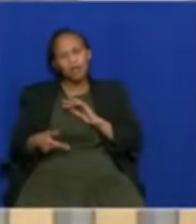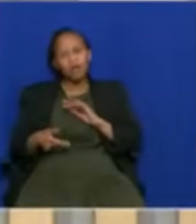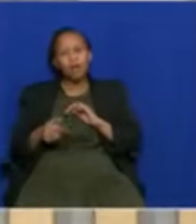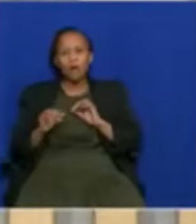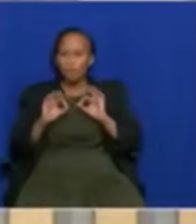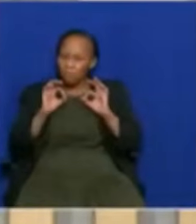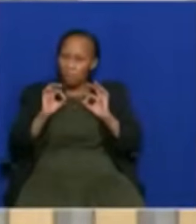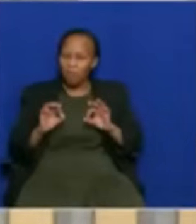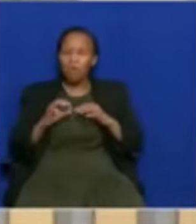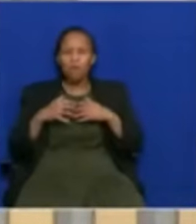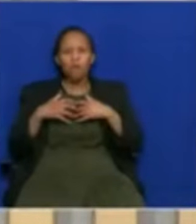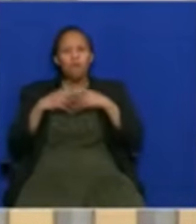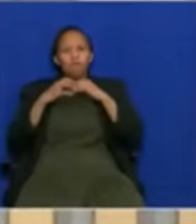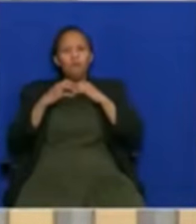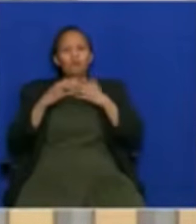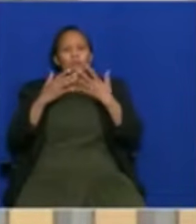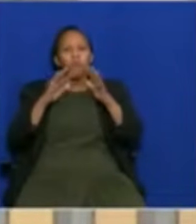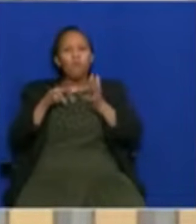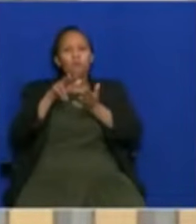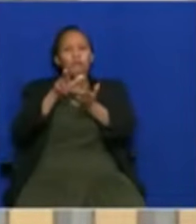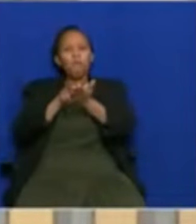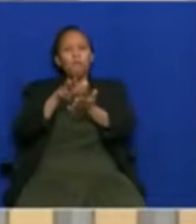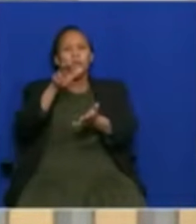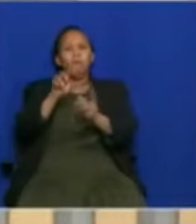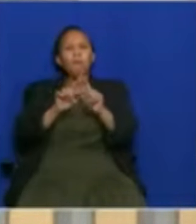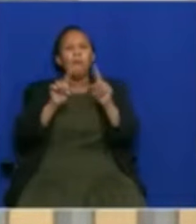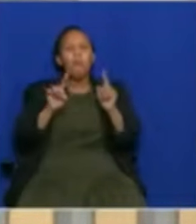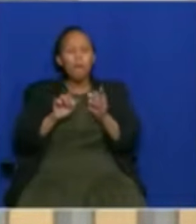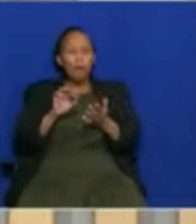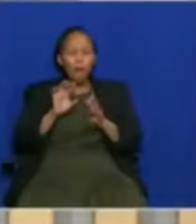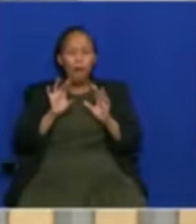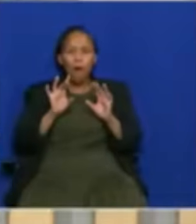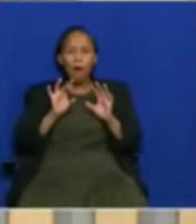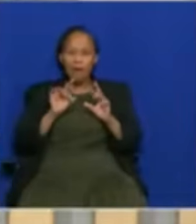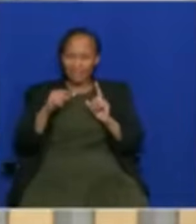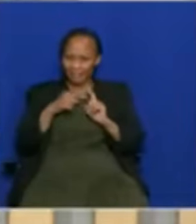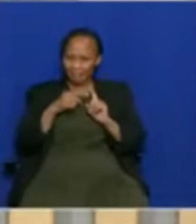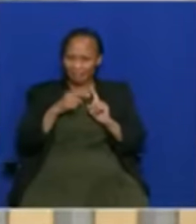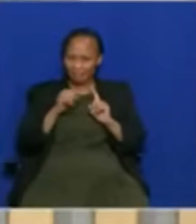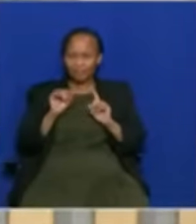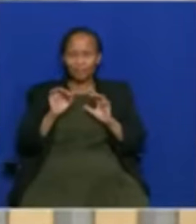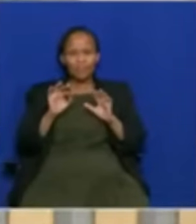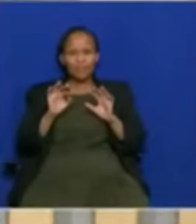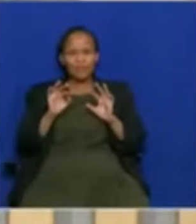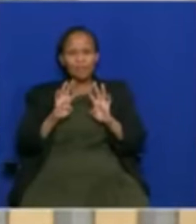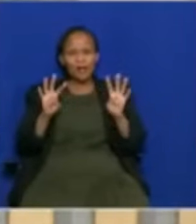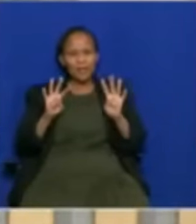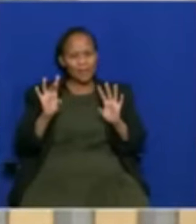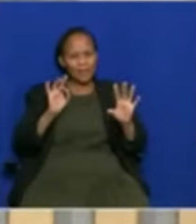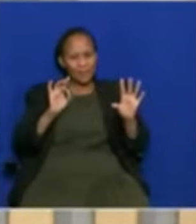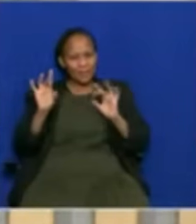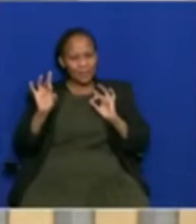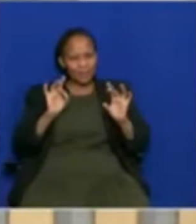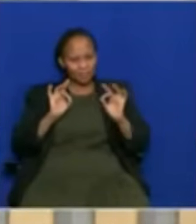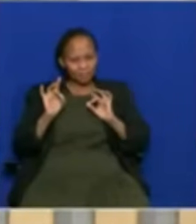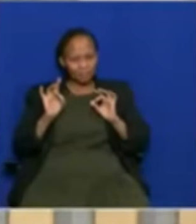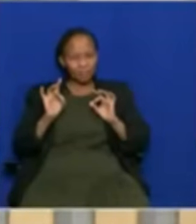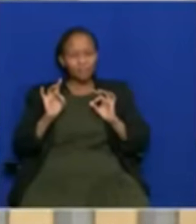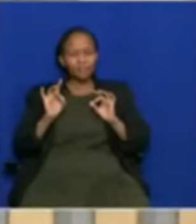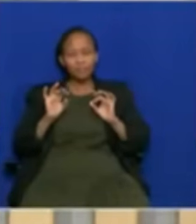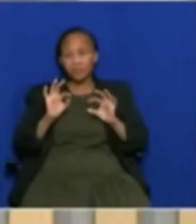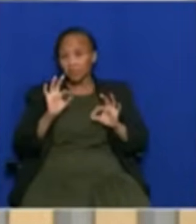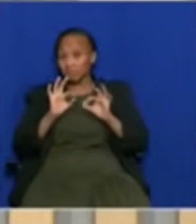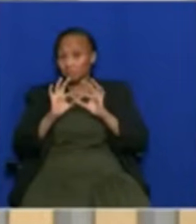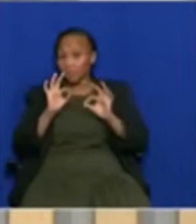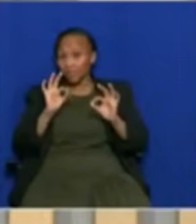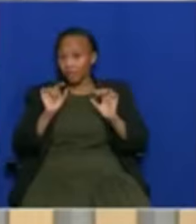there. But the choosing of the panel by him, where he chose the particular people to be on the panel,